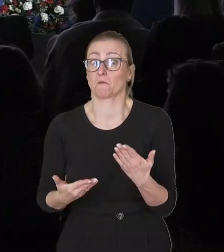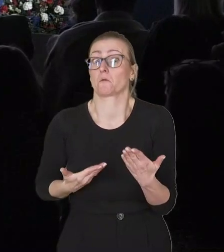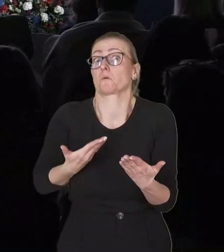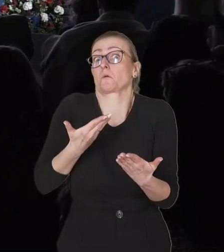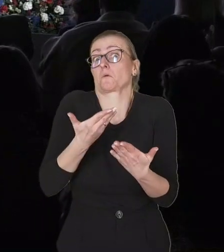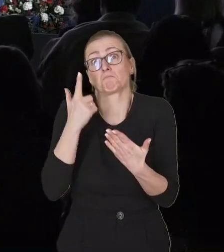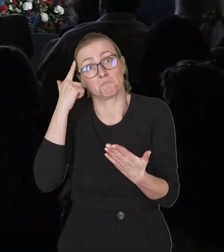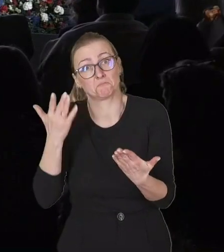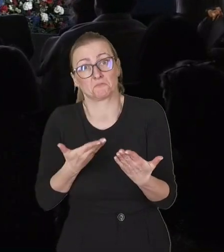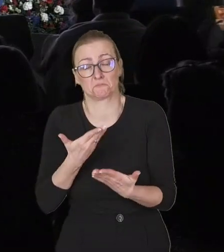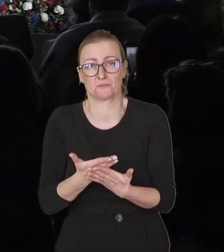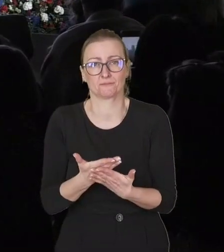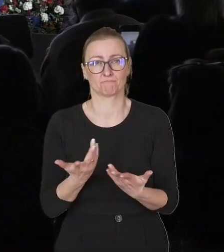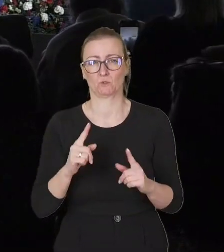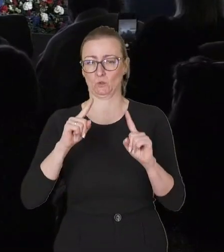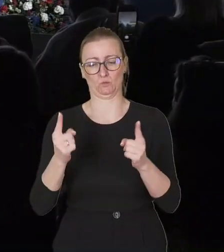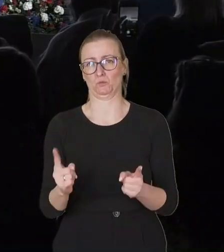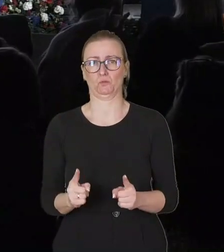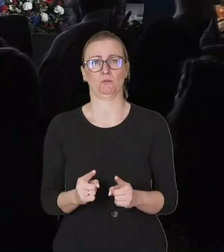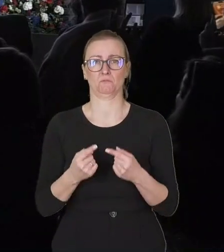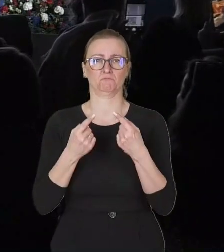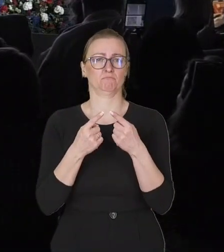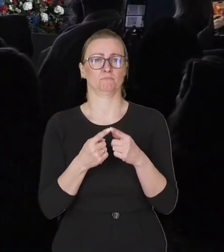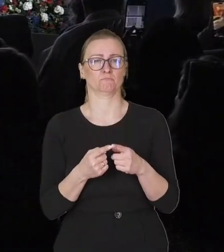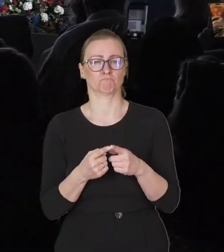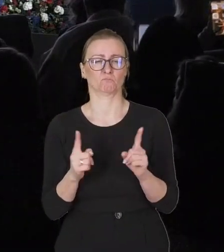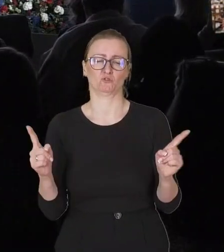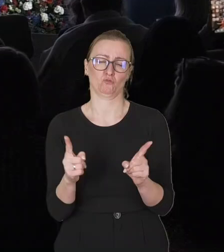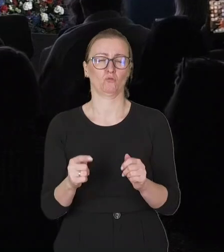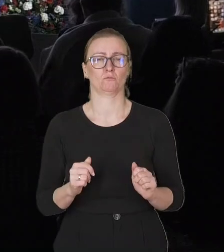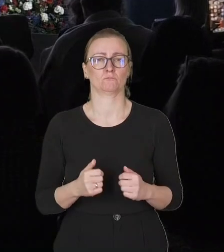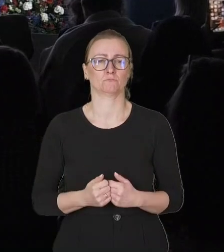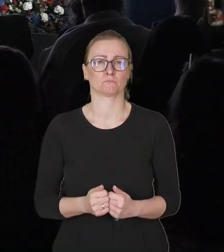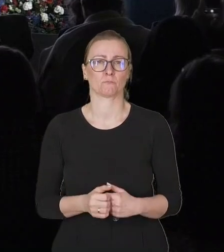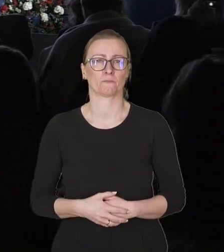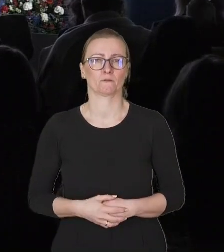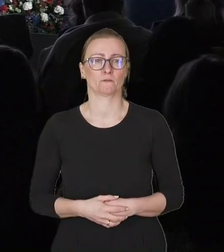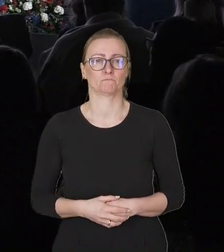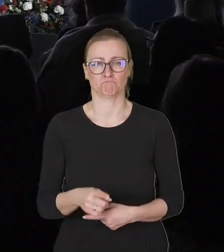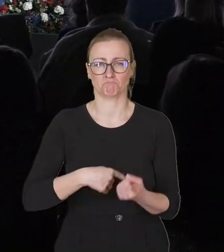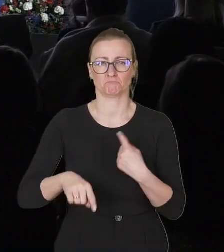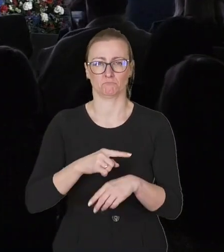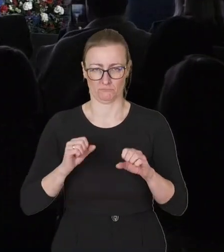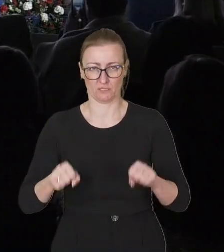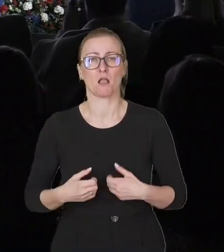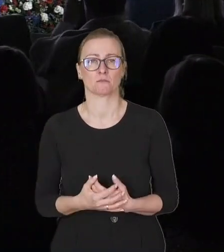sentence or a phrase, because that's the way how we can create some kind of so-called word